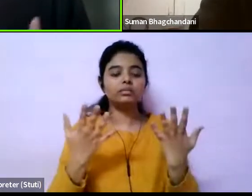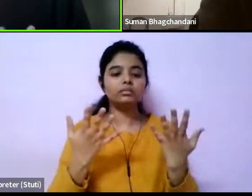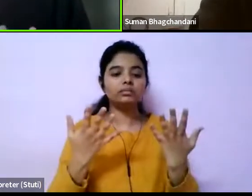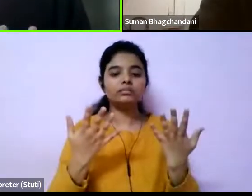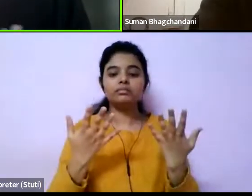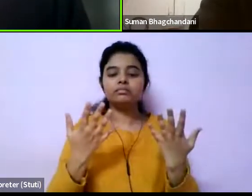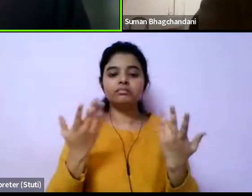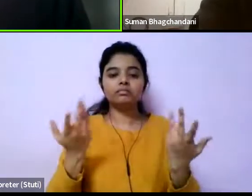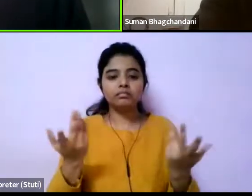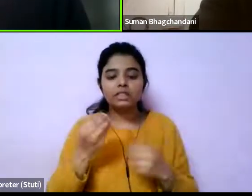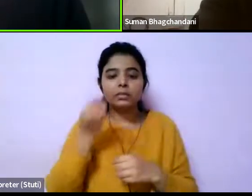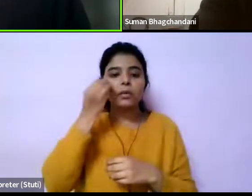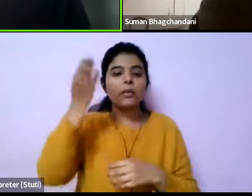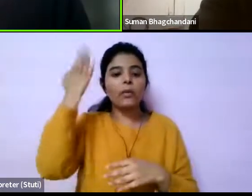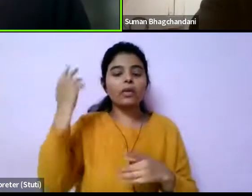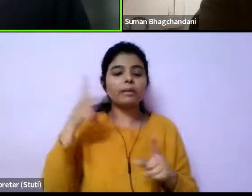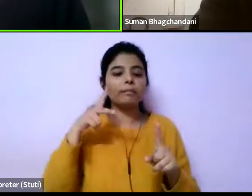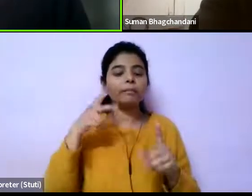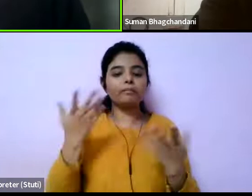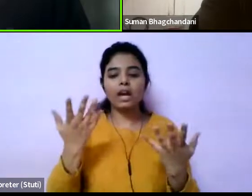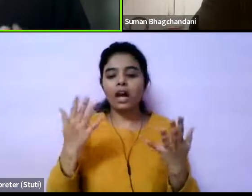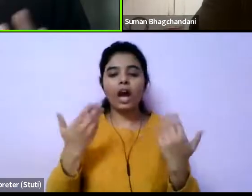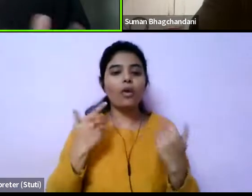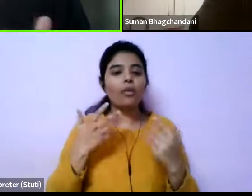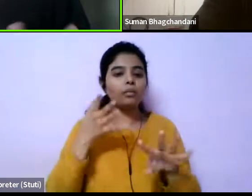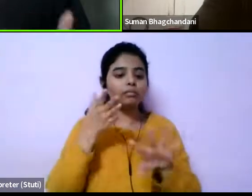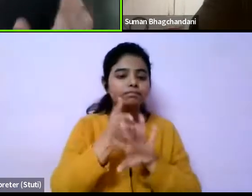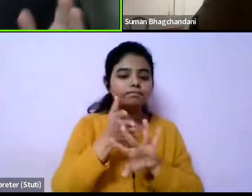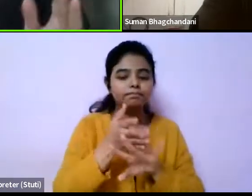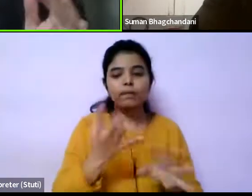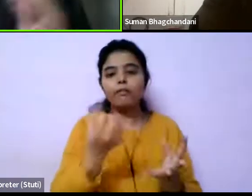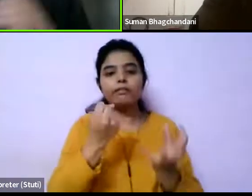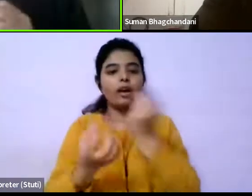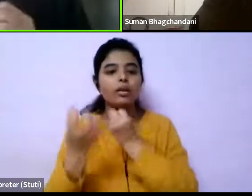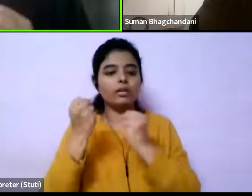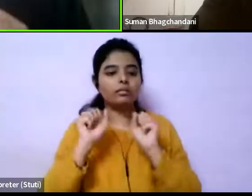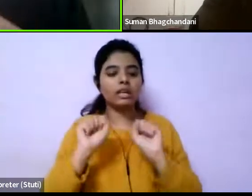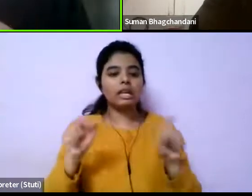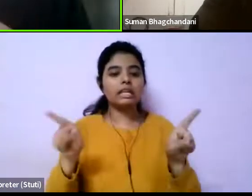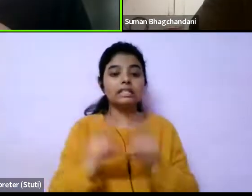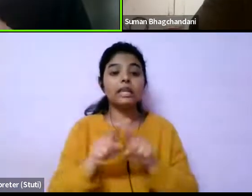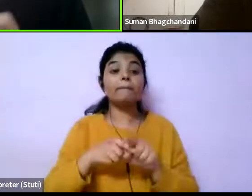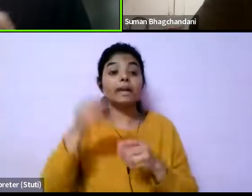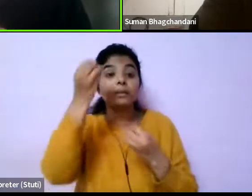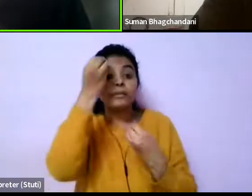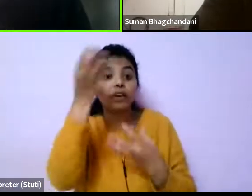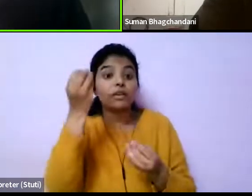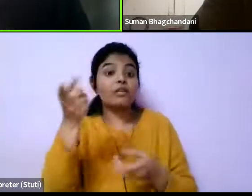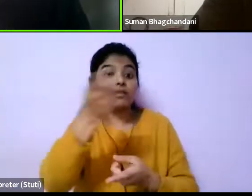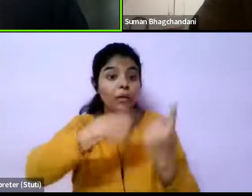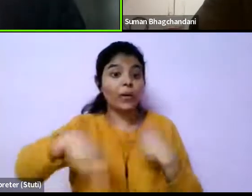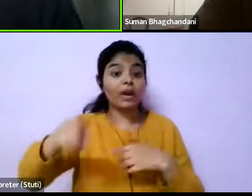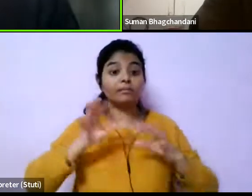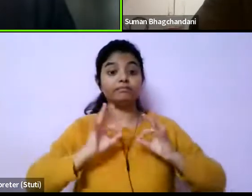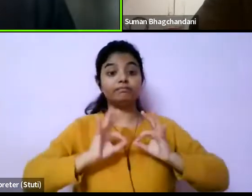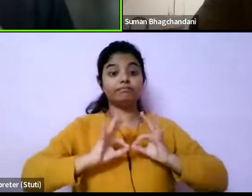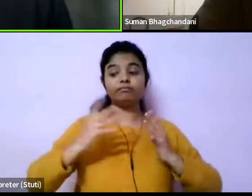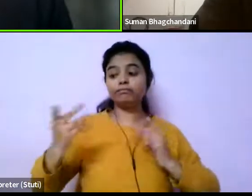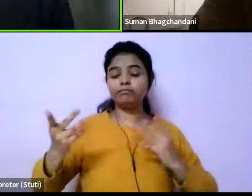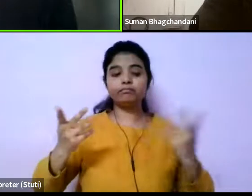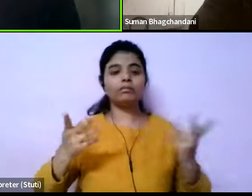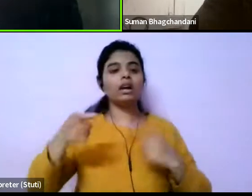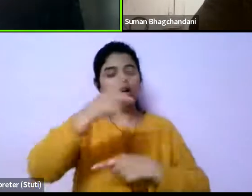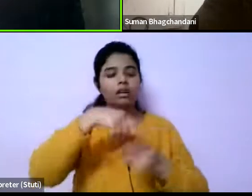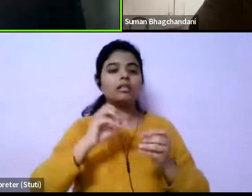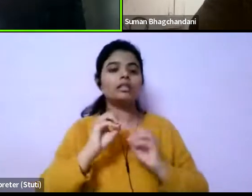were modern day interventions that led to the standardization and, as you call it, the sanitization of postures, as well as the role